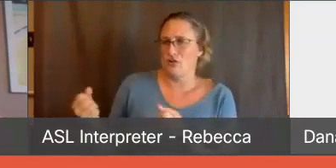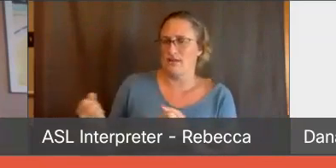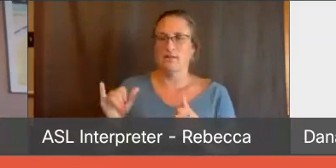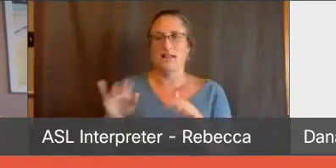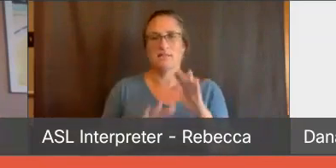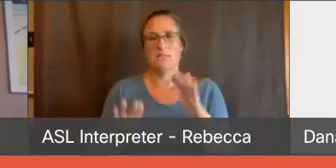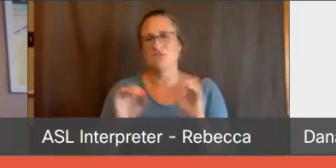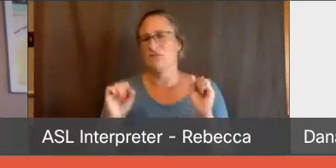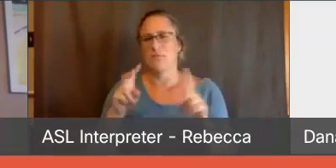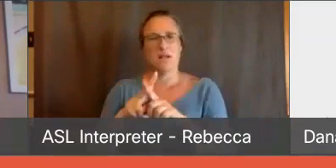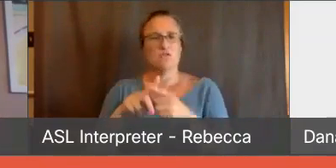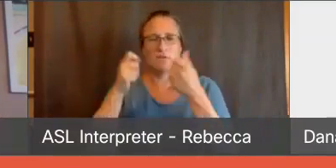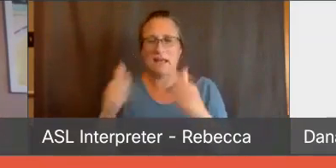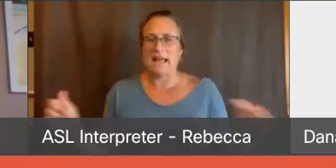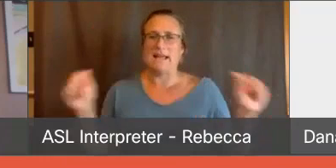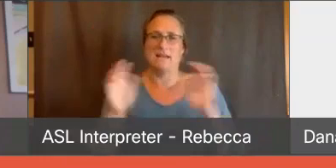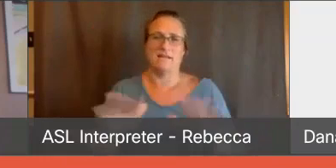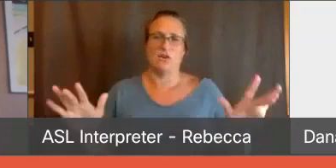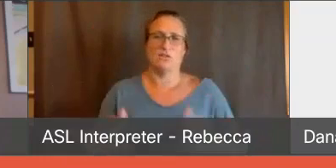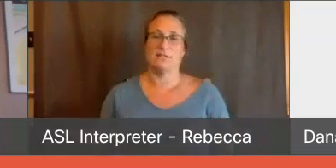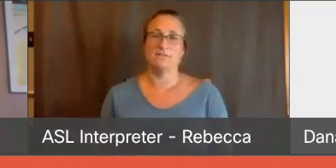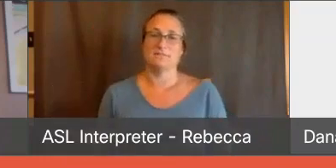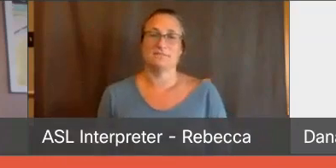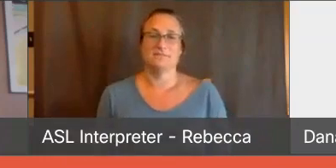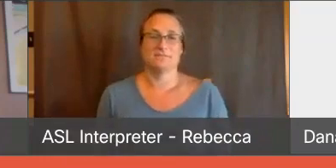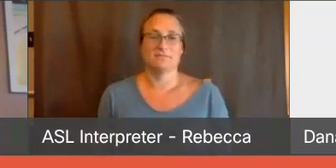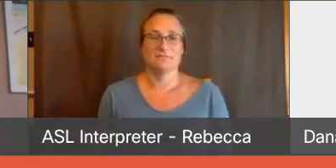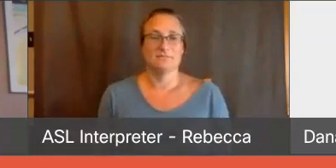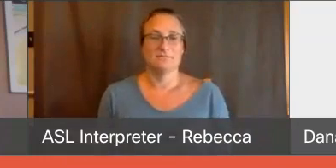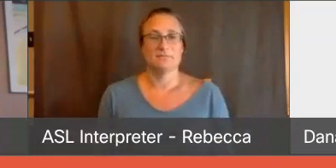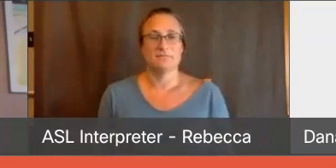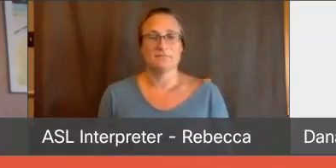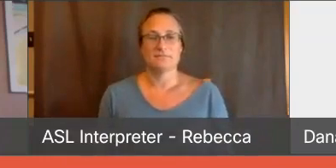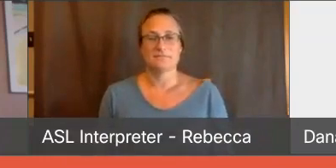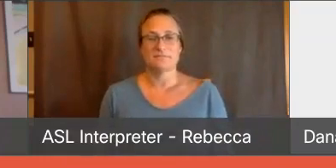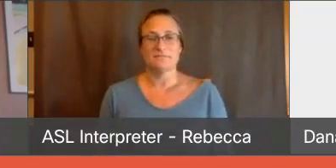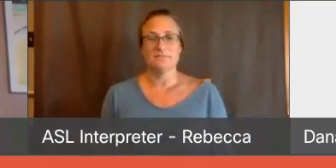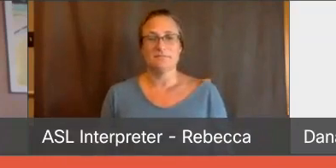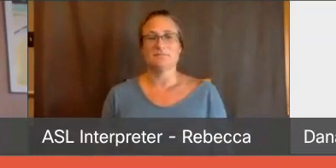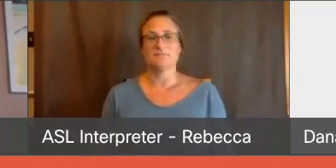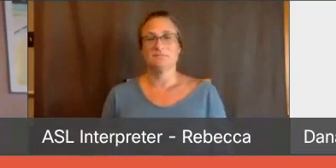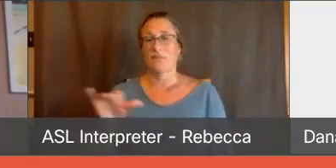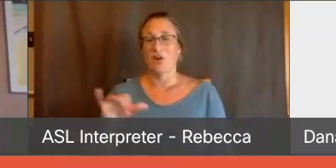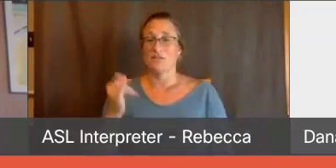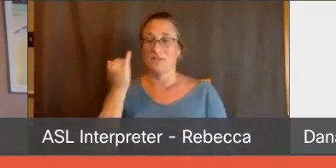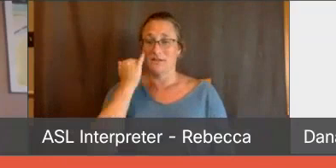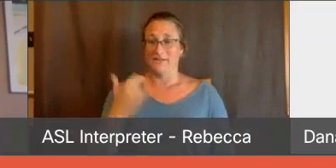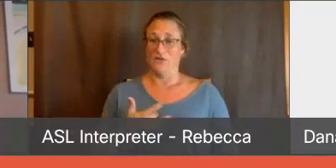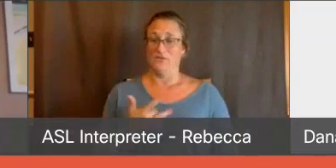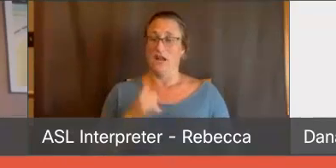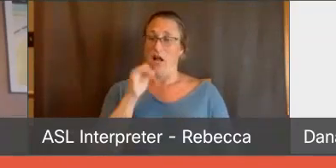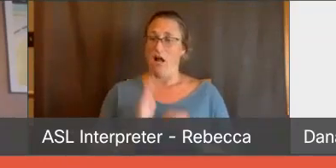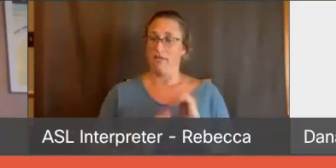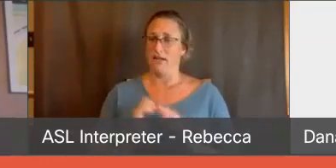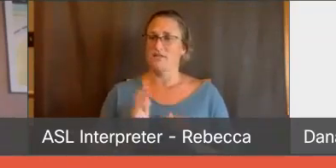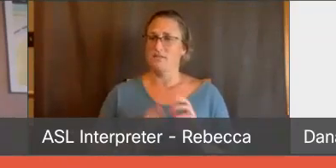of diversity we might come in contact with. Like I said, you know, be comfortable in the uncomfortable, ask